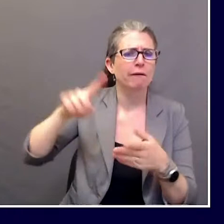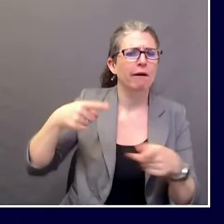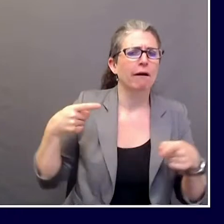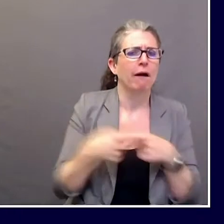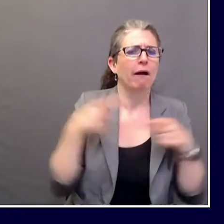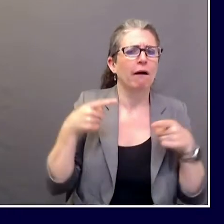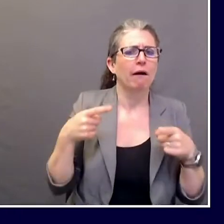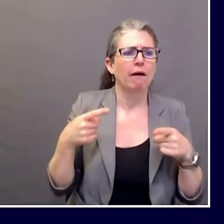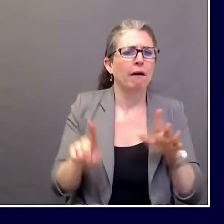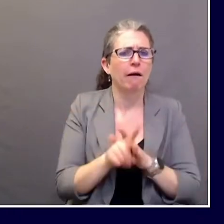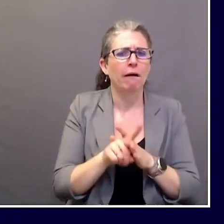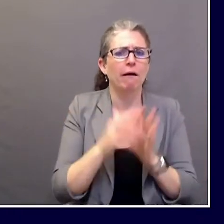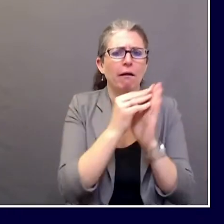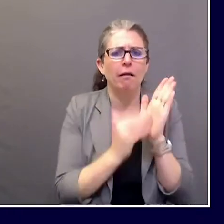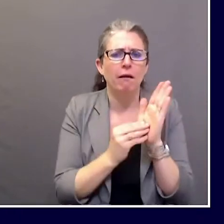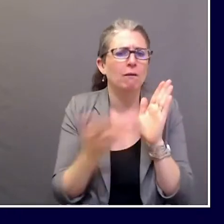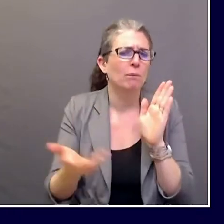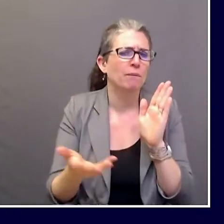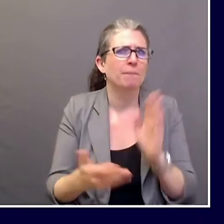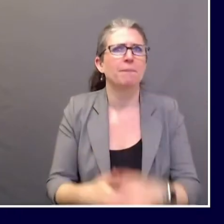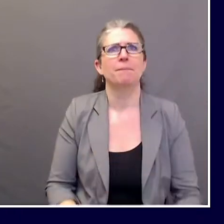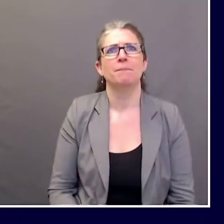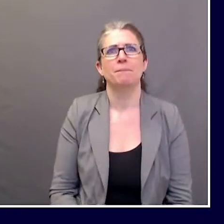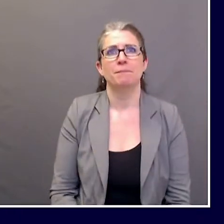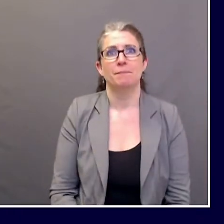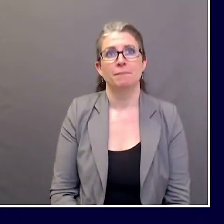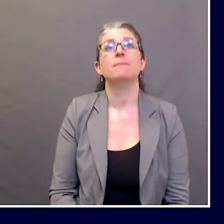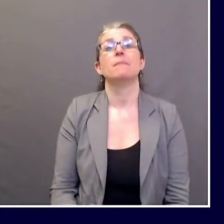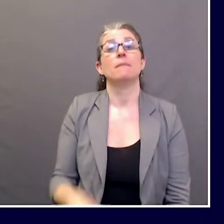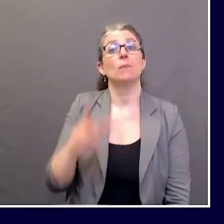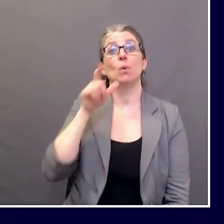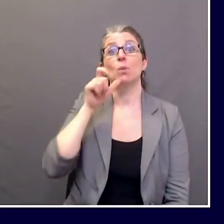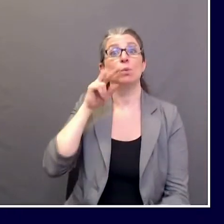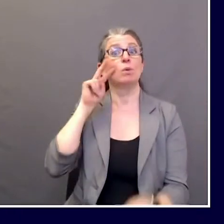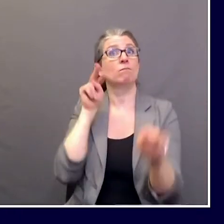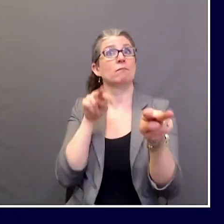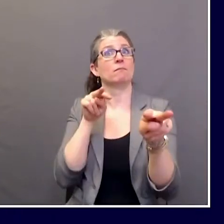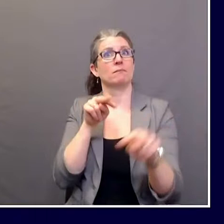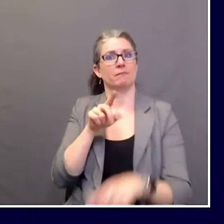is done via a federal platform. It goes by the acronym VAERS,